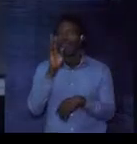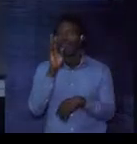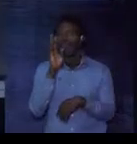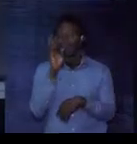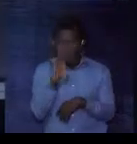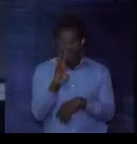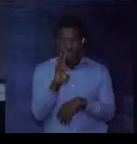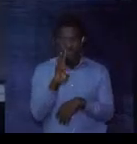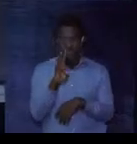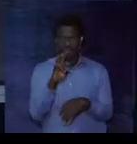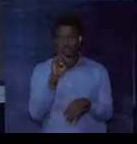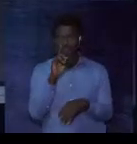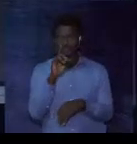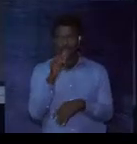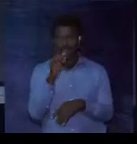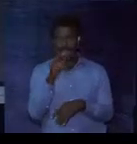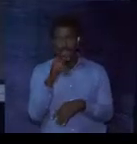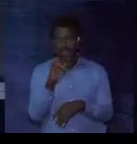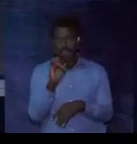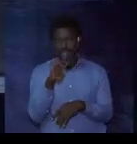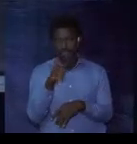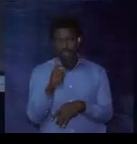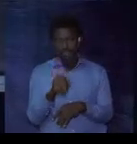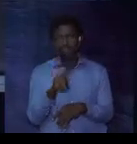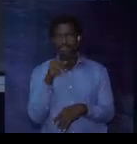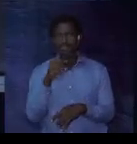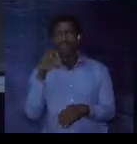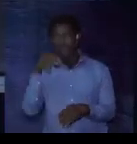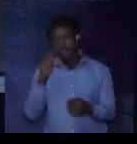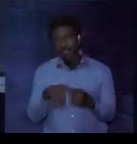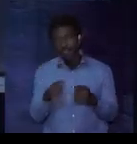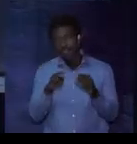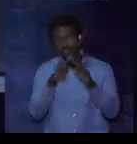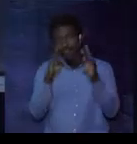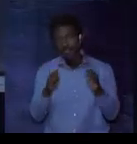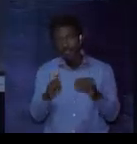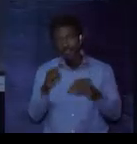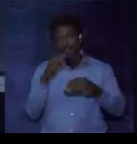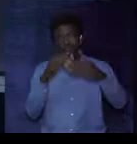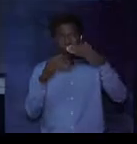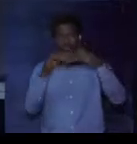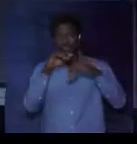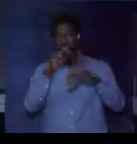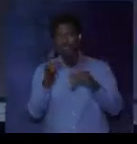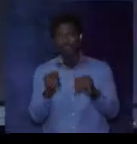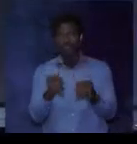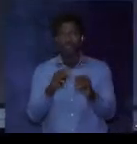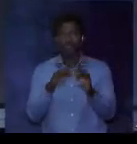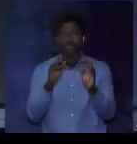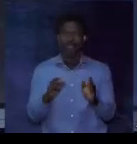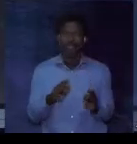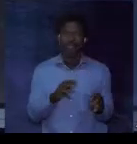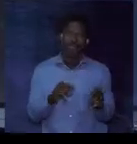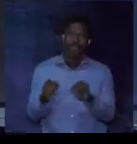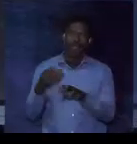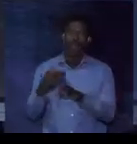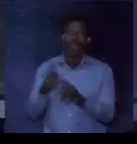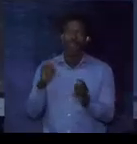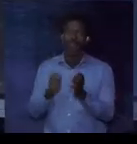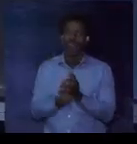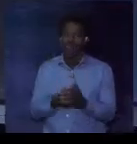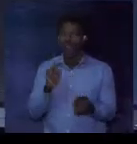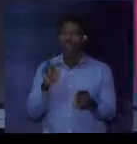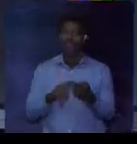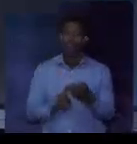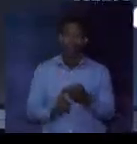what if you have 7 digits? You cannot squeeze 2 people in one room here. Obviously, there will not be enough space. So you need to build another house. And that means you're